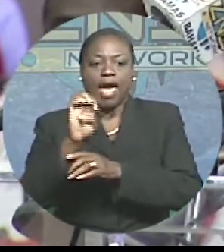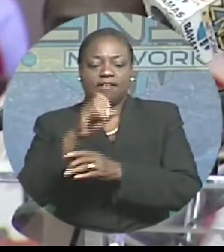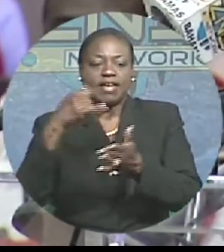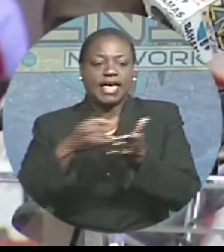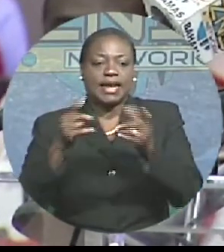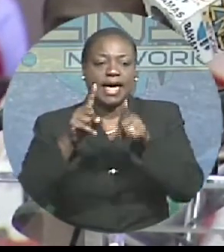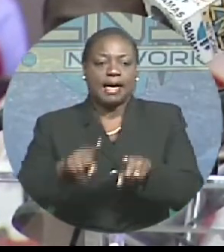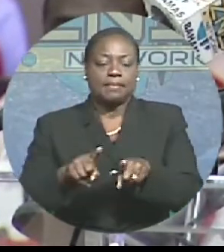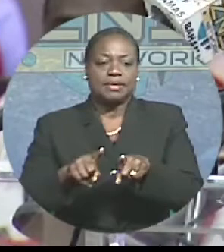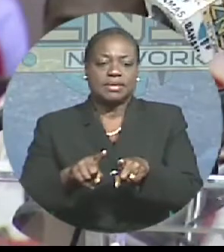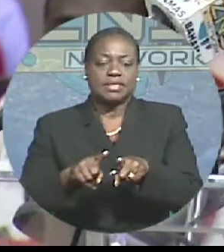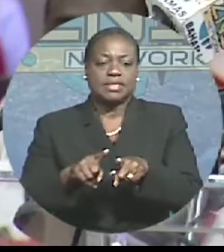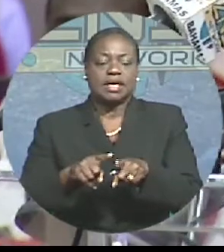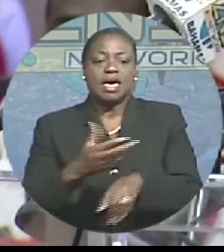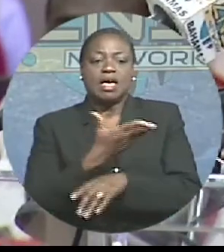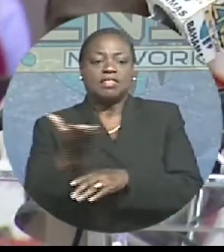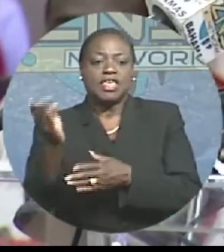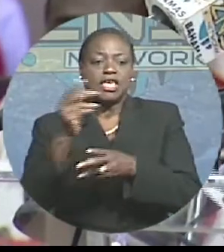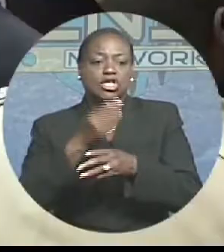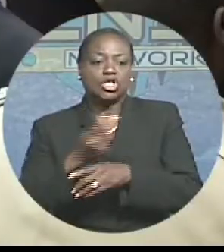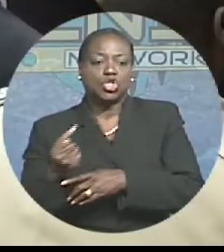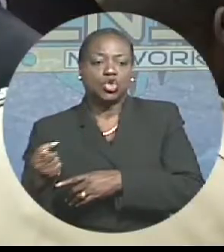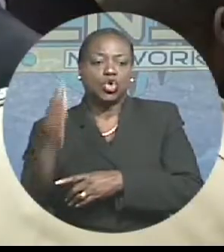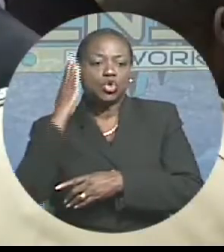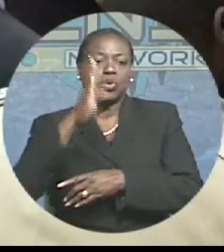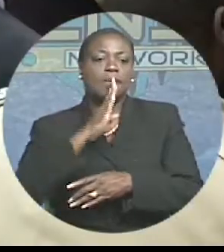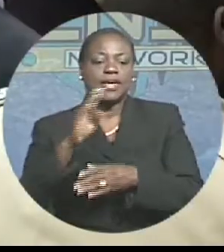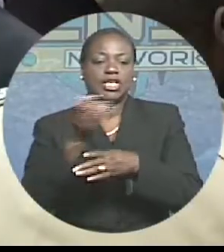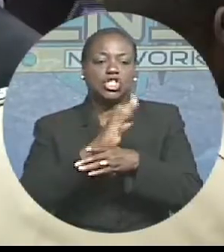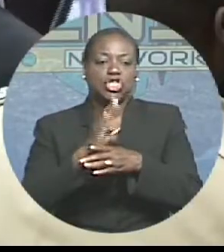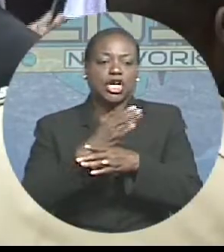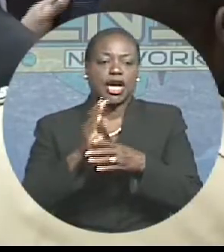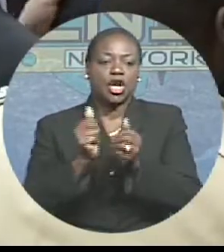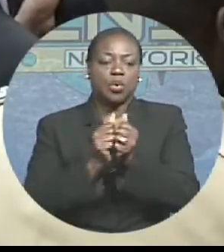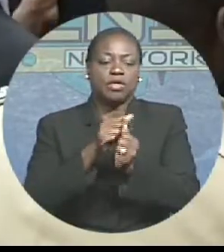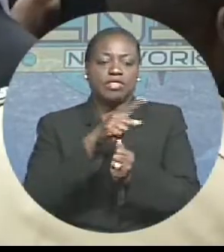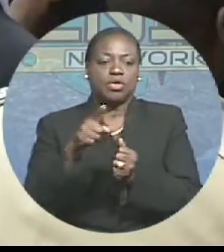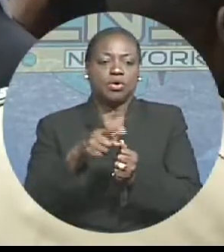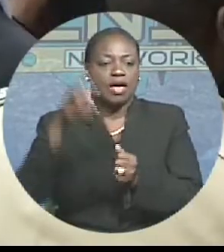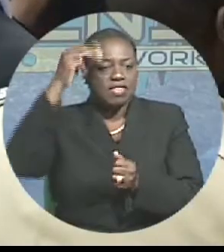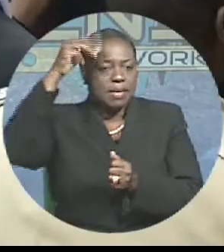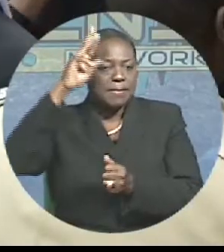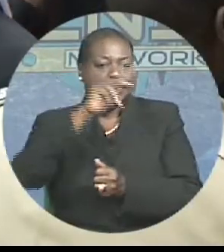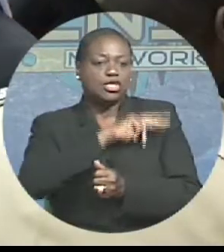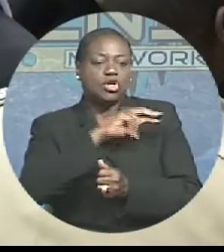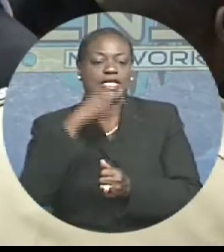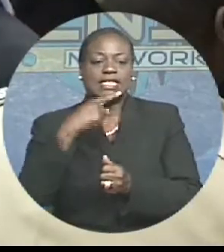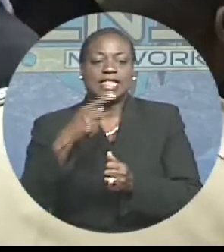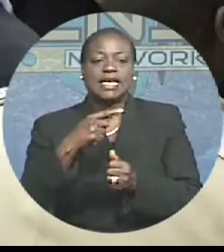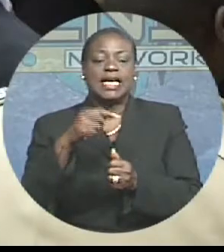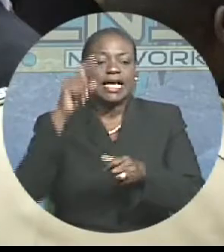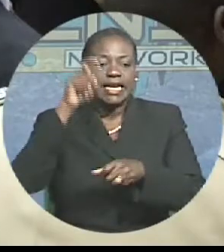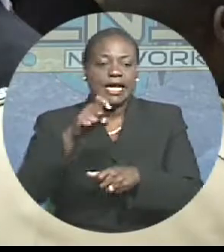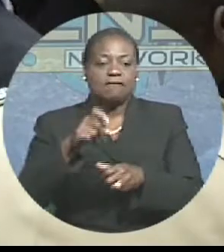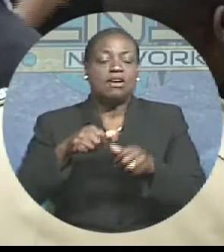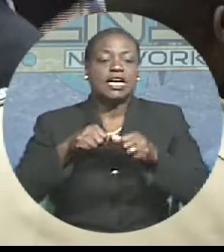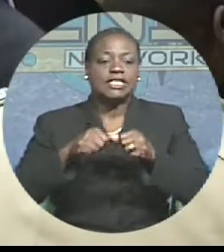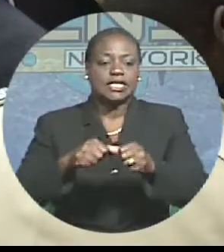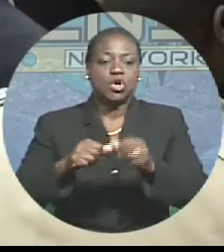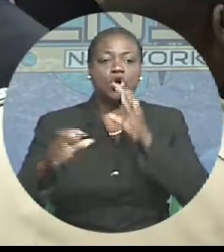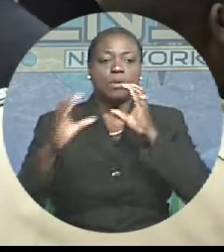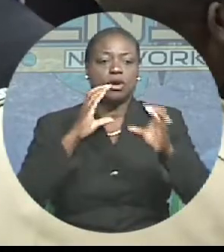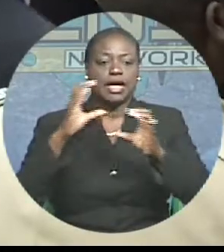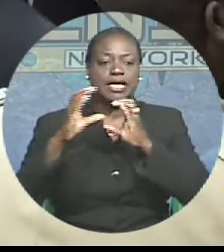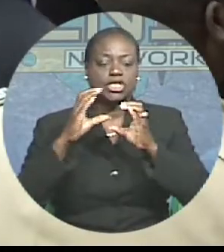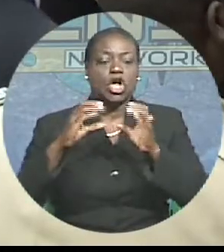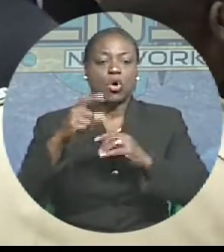Participants, these tools will be shared with you. Minister Nottage said there is a need for continued and enhanced regional communication,